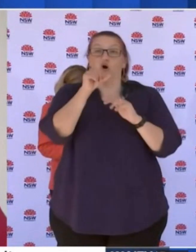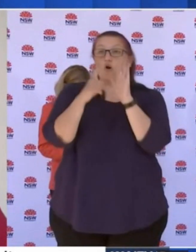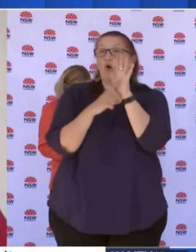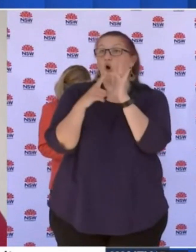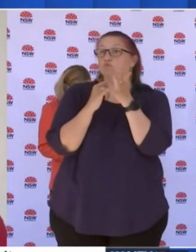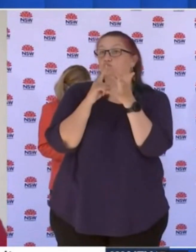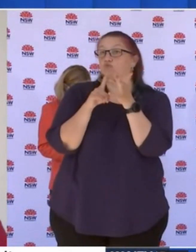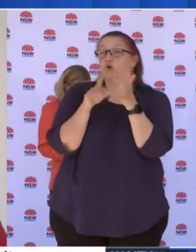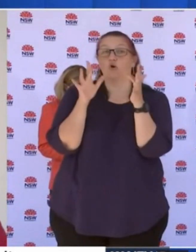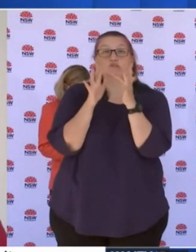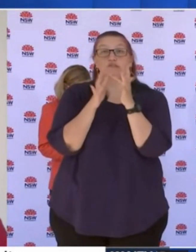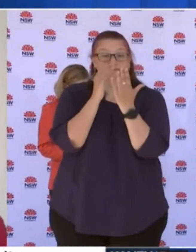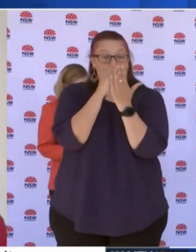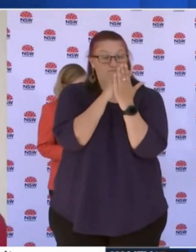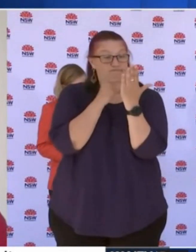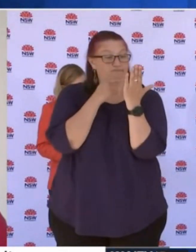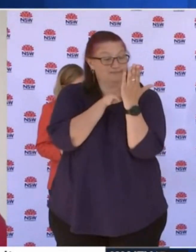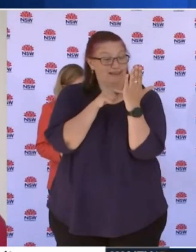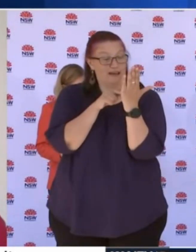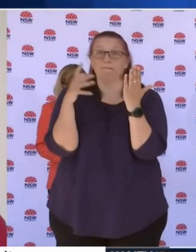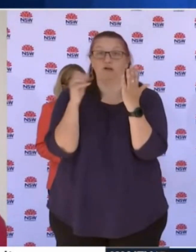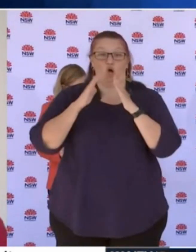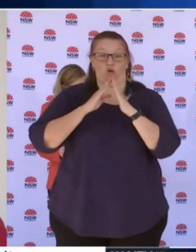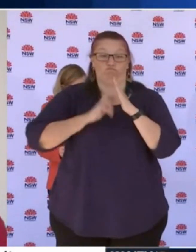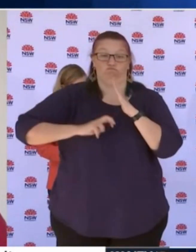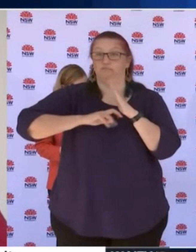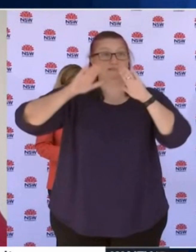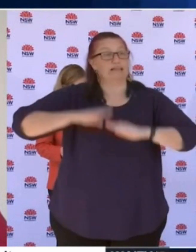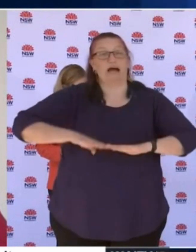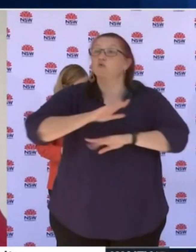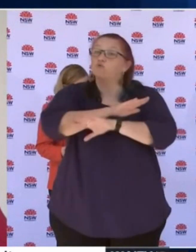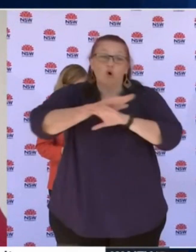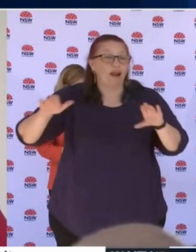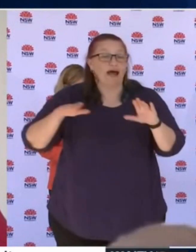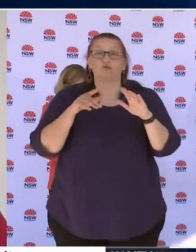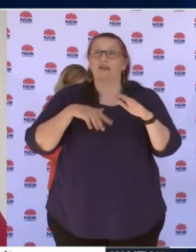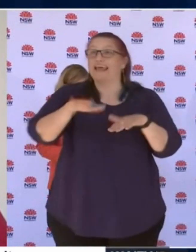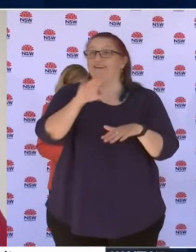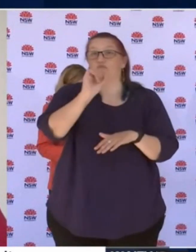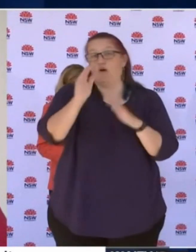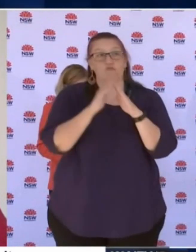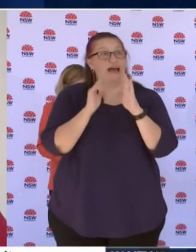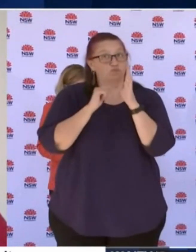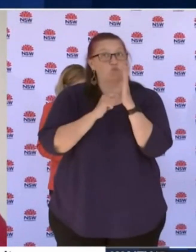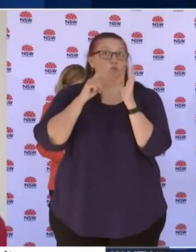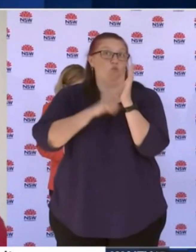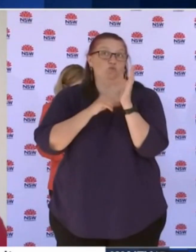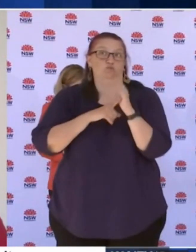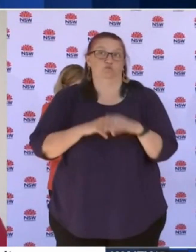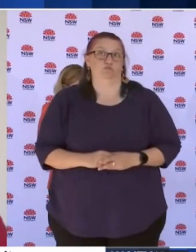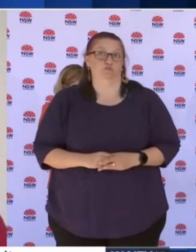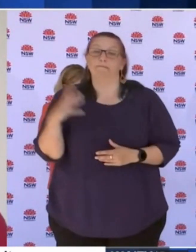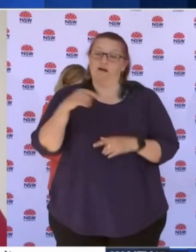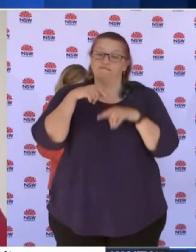health advice. And if you have the mildest of symptoms, please get tested and isolated until you get the health advice as to what you should do